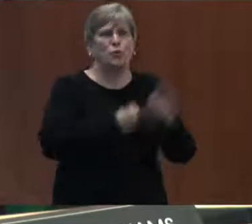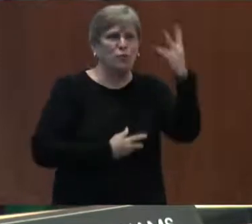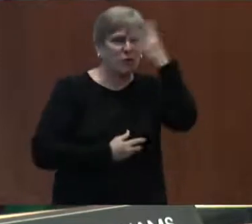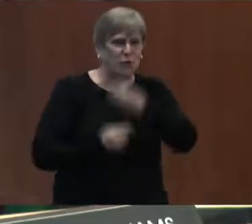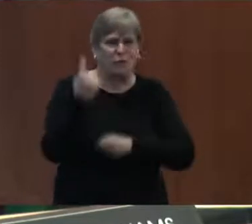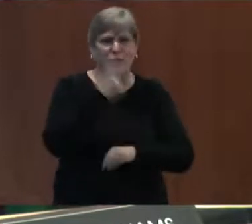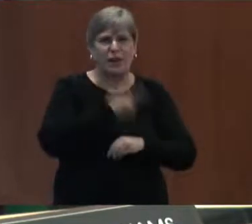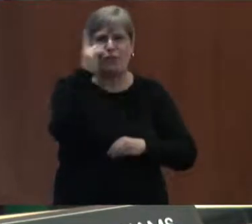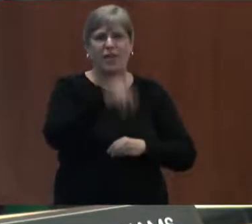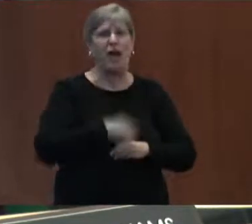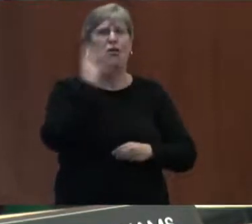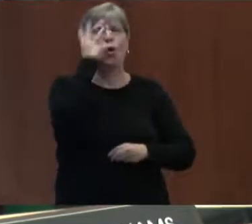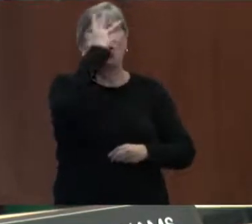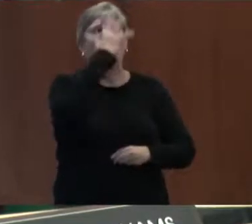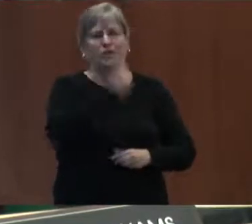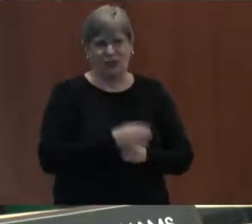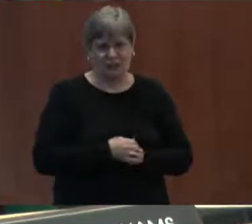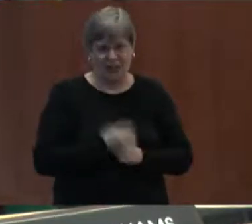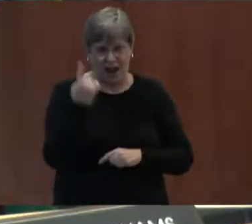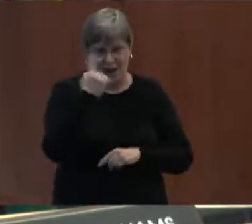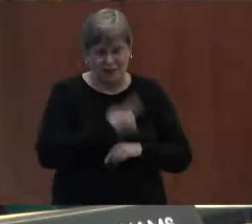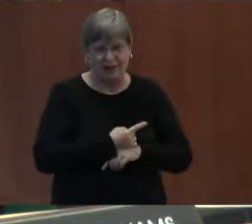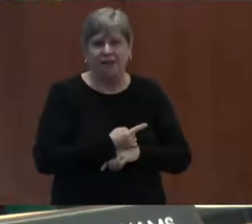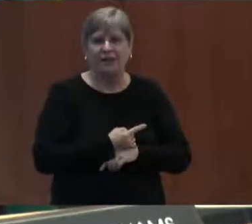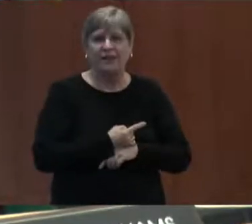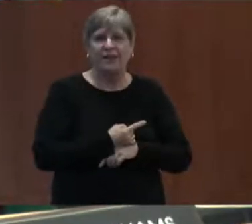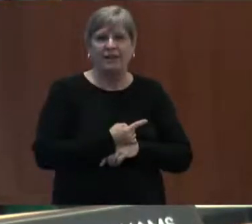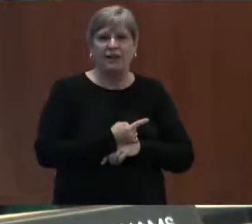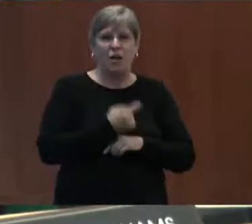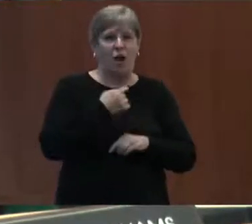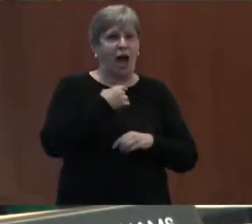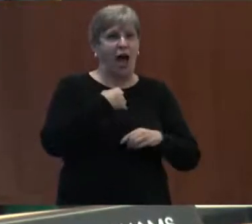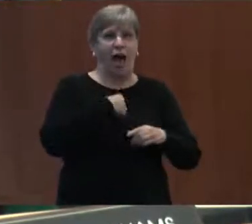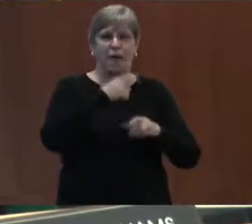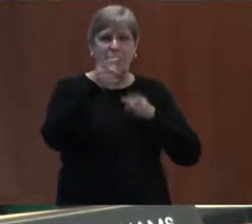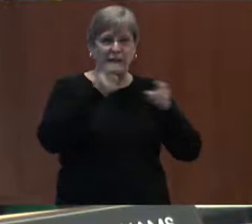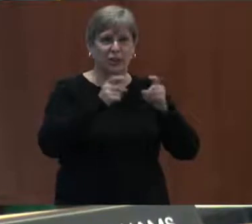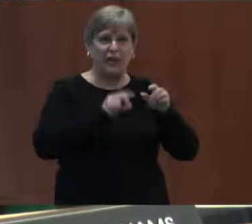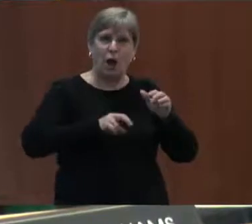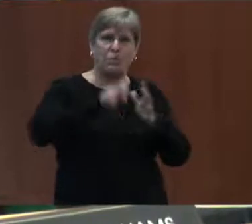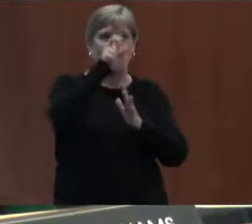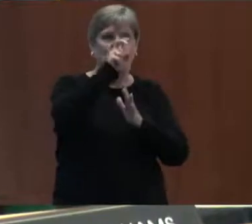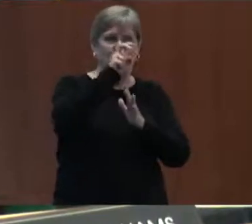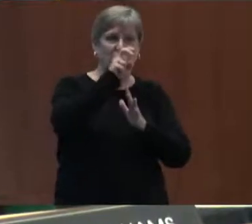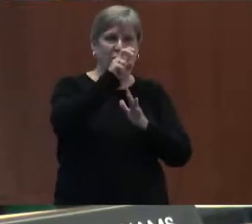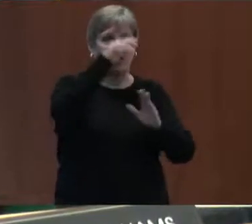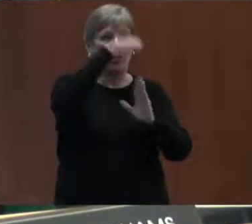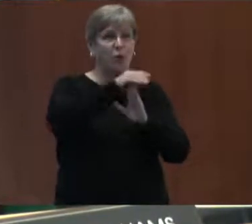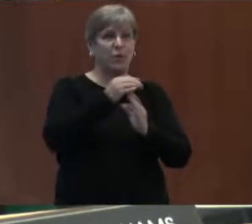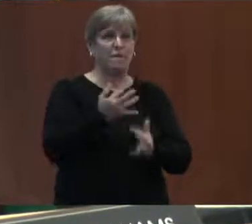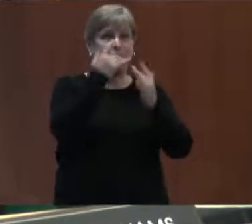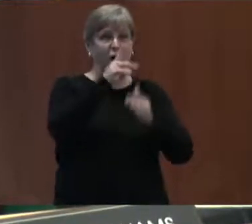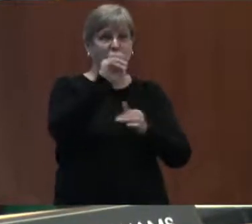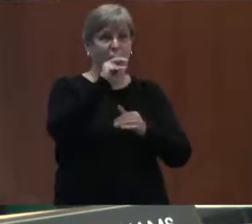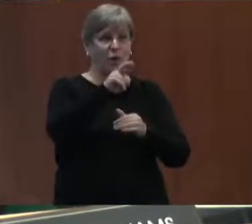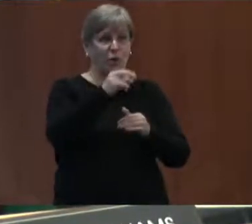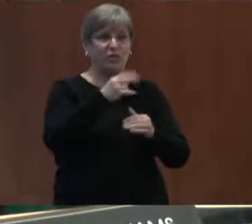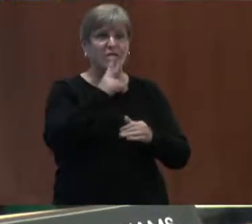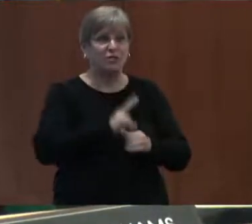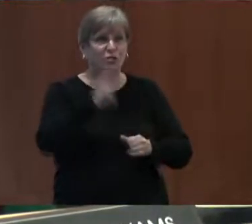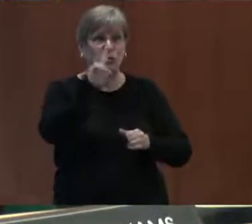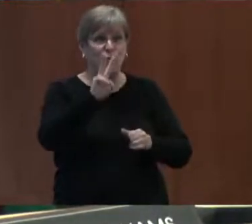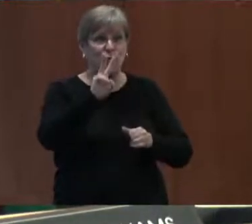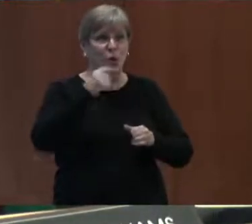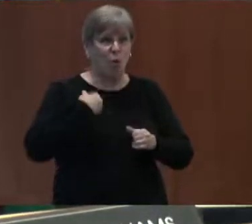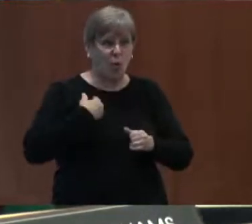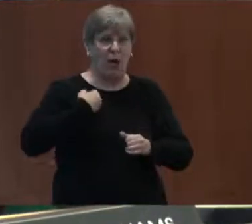day for it. It was gorgeous. I managed to make it all the way up the top of the fire tower with a 2-year-old who climbed every step because I didn't want to hold